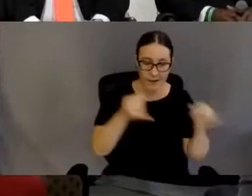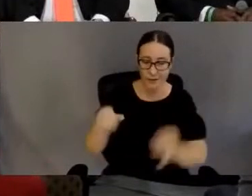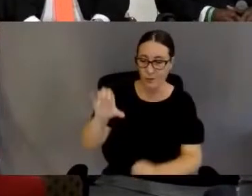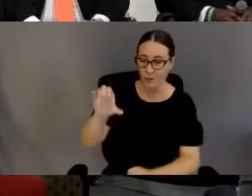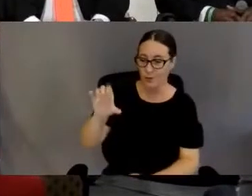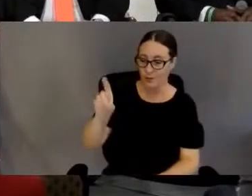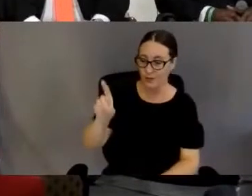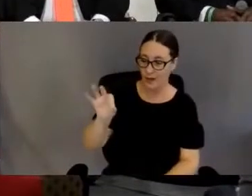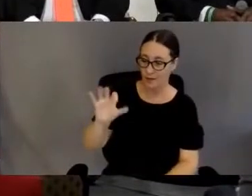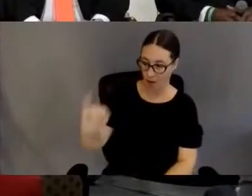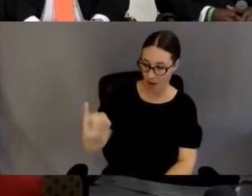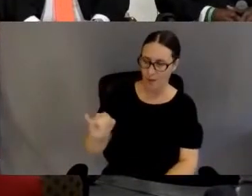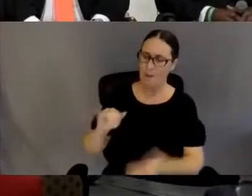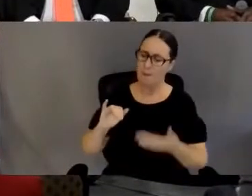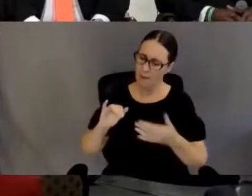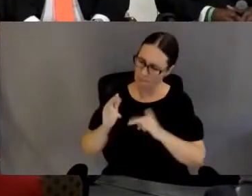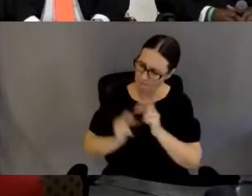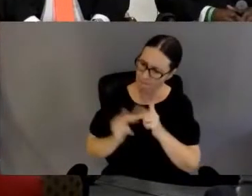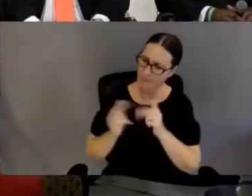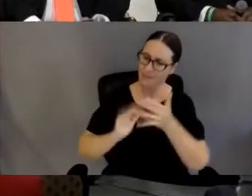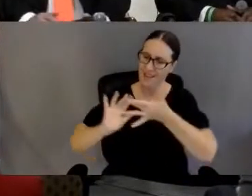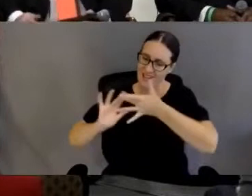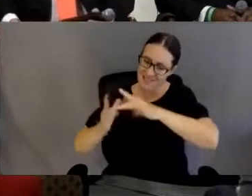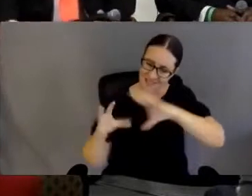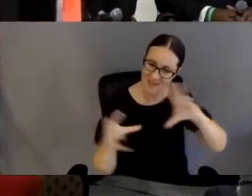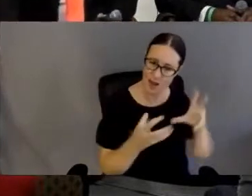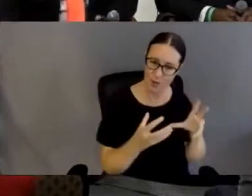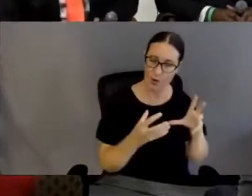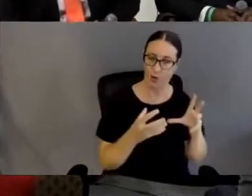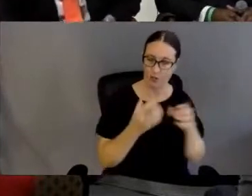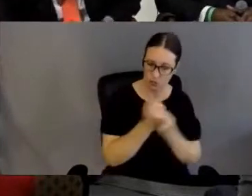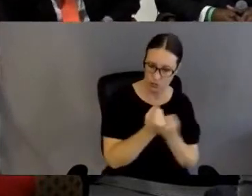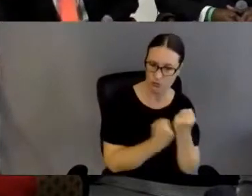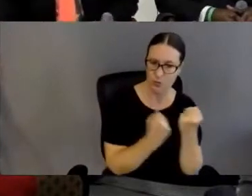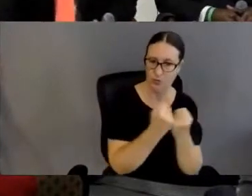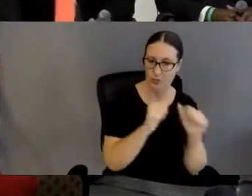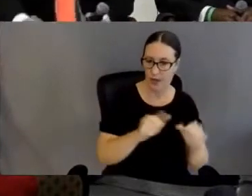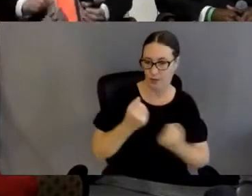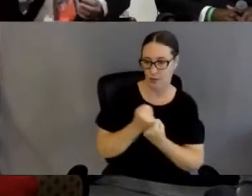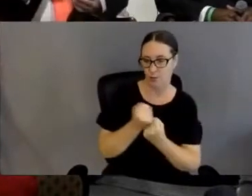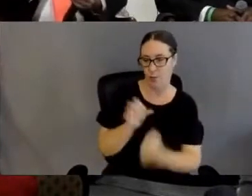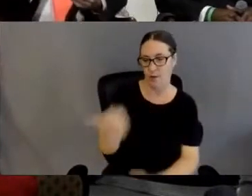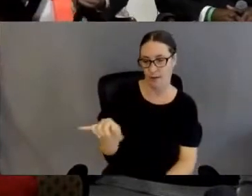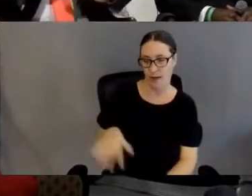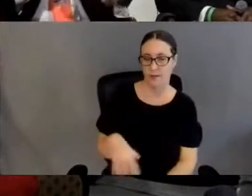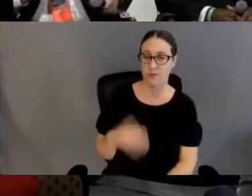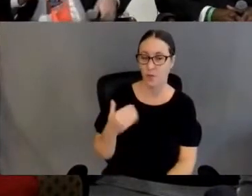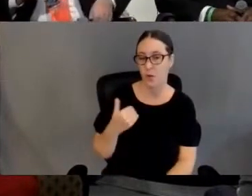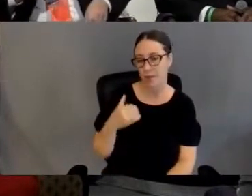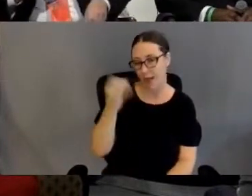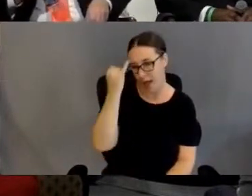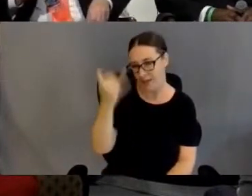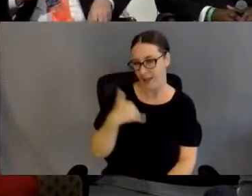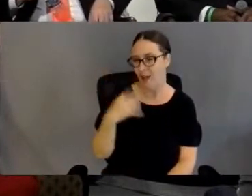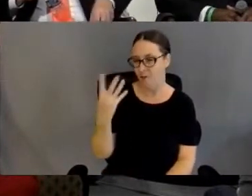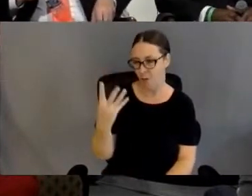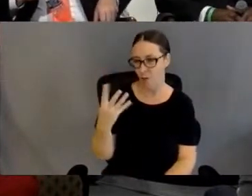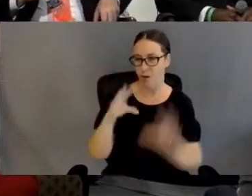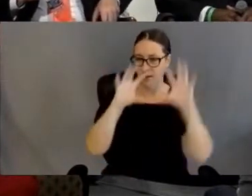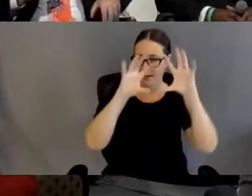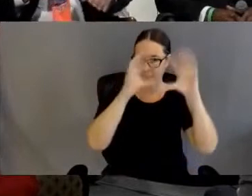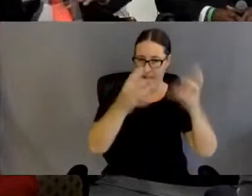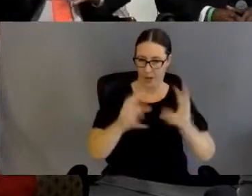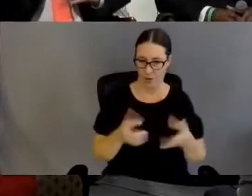a network and infrastructure that'll support them. So the ideas really fall in 4 categories. The first is to